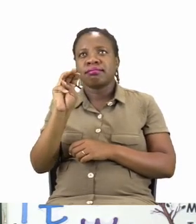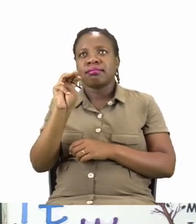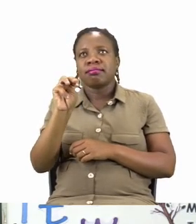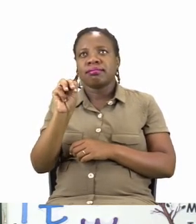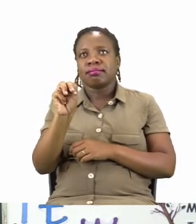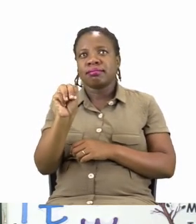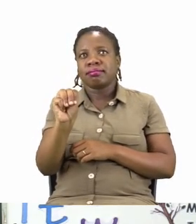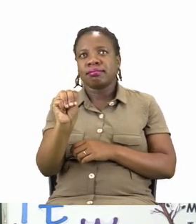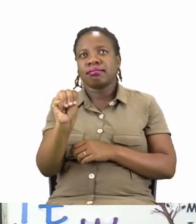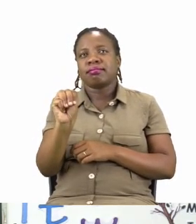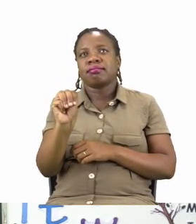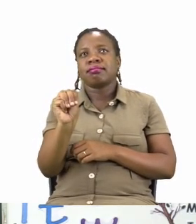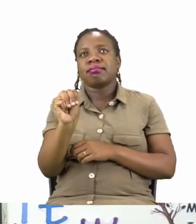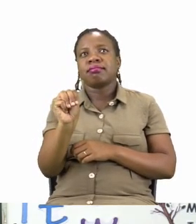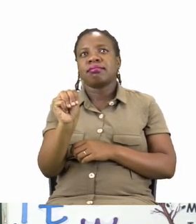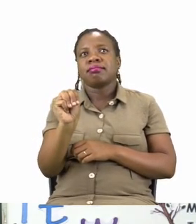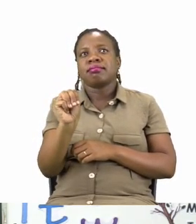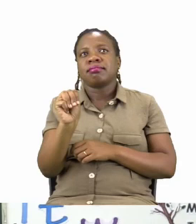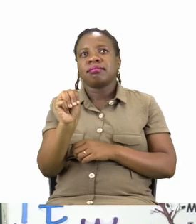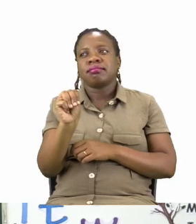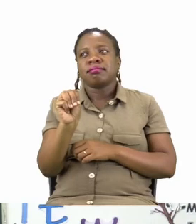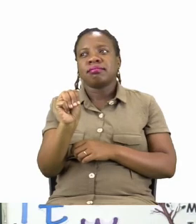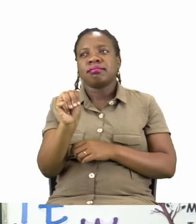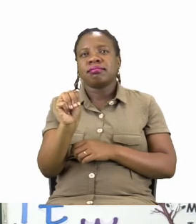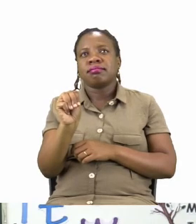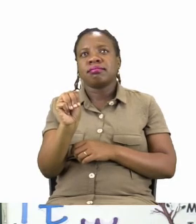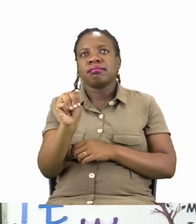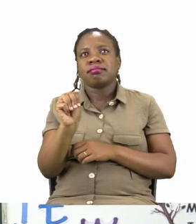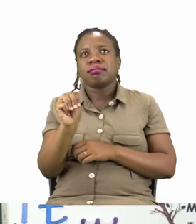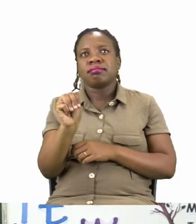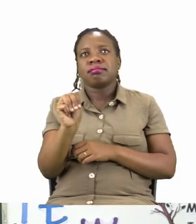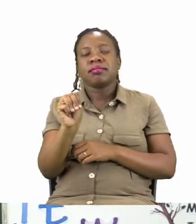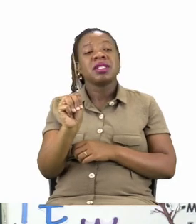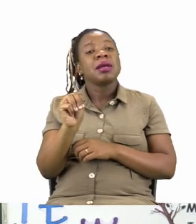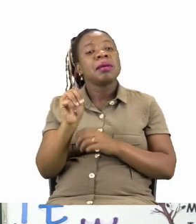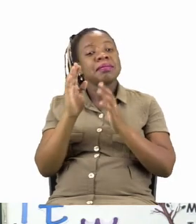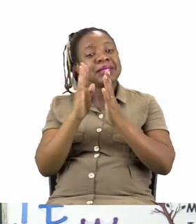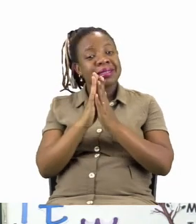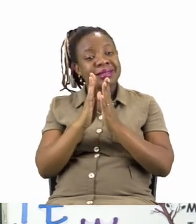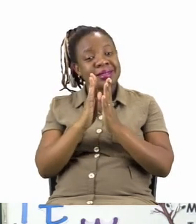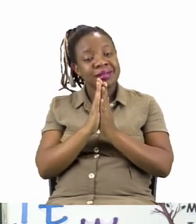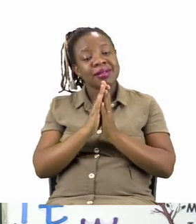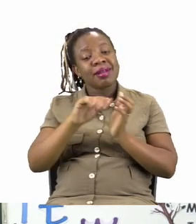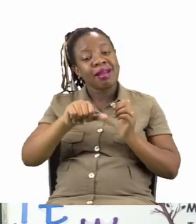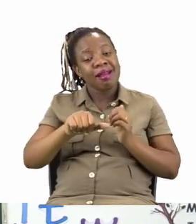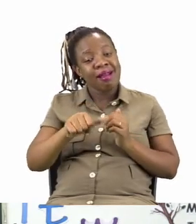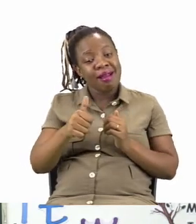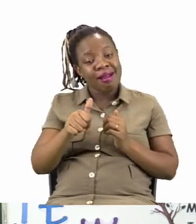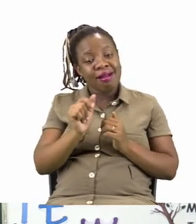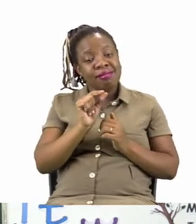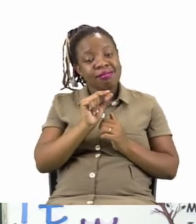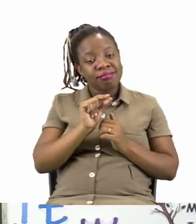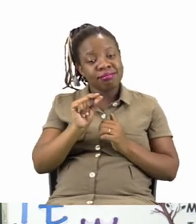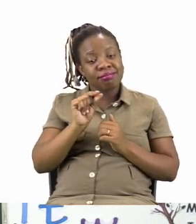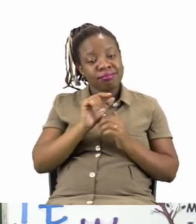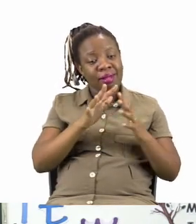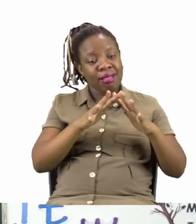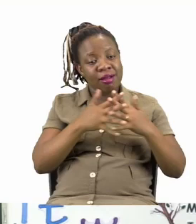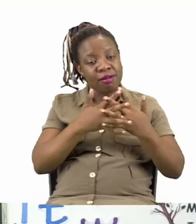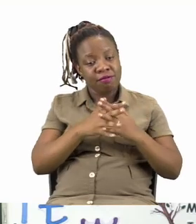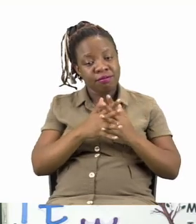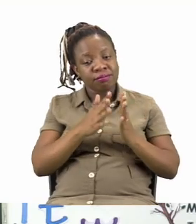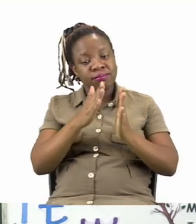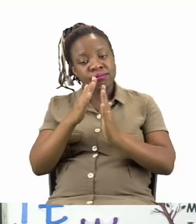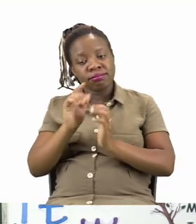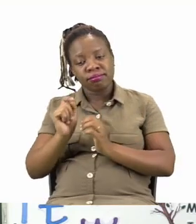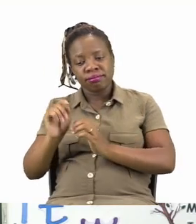an M. Now this is exactly what you have to do with all the other words. You have to try and figure out